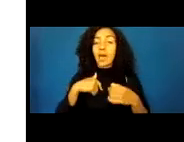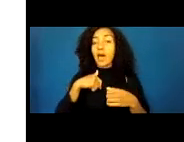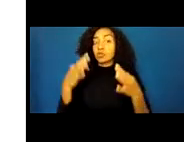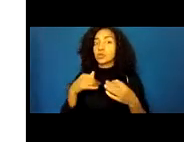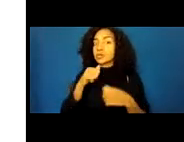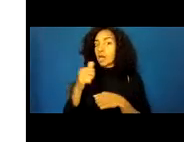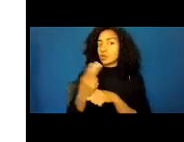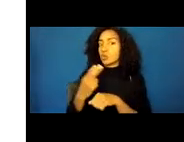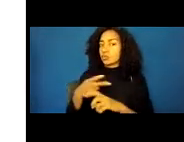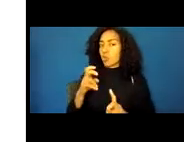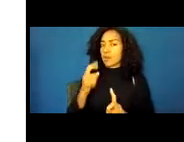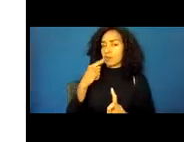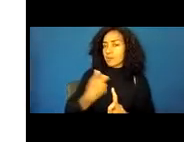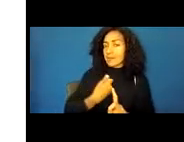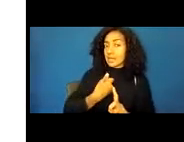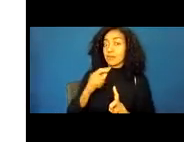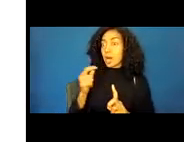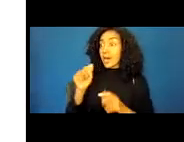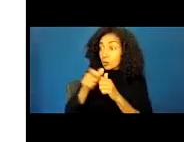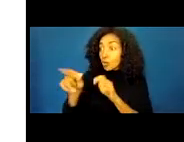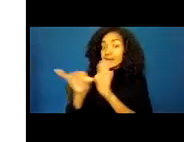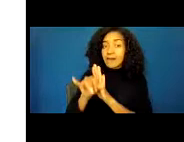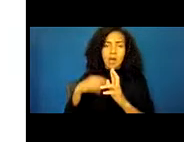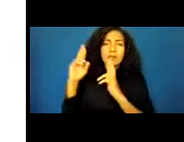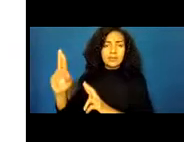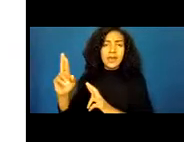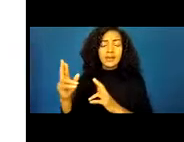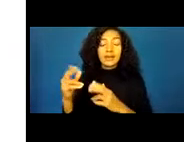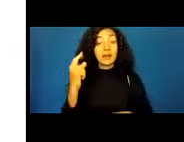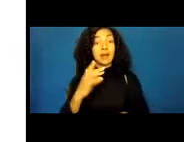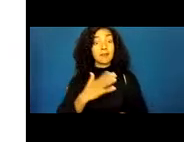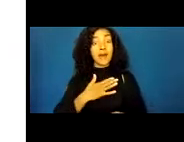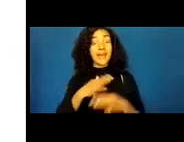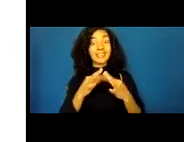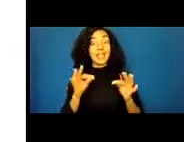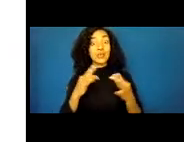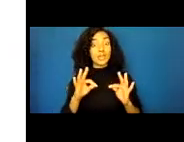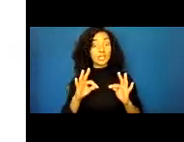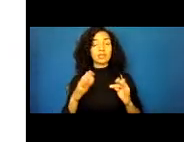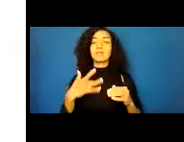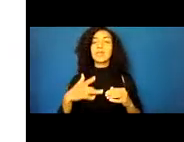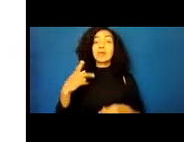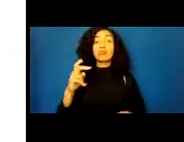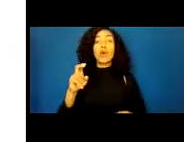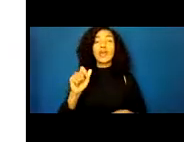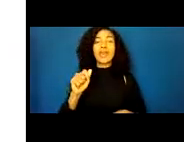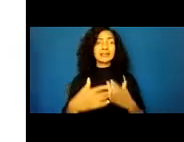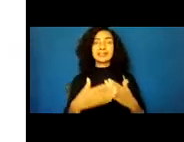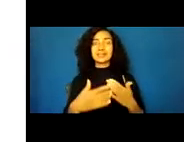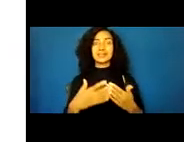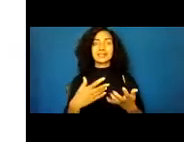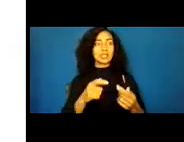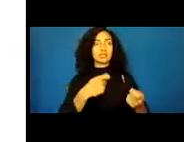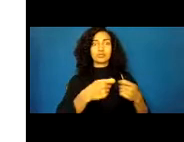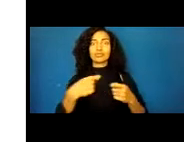you identify. Just because I came from a language where it was mixed up all the time and it didn't have that